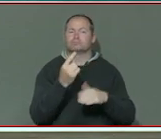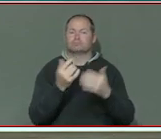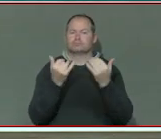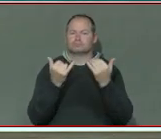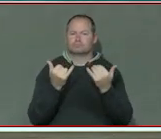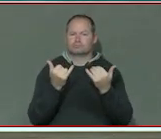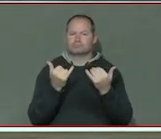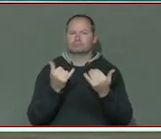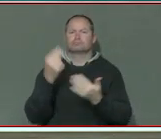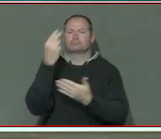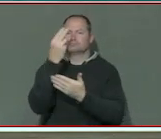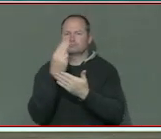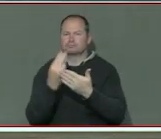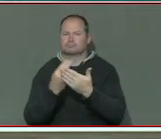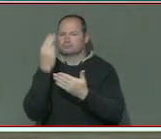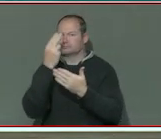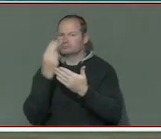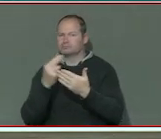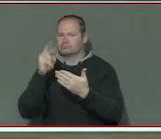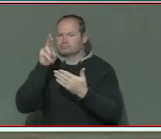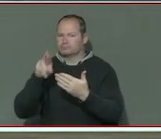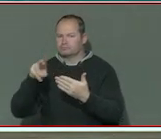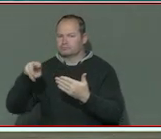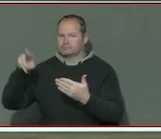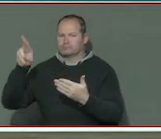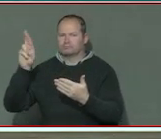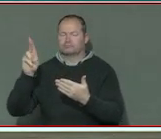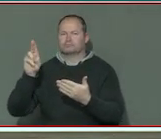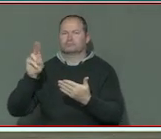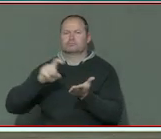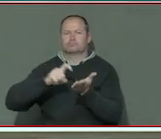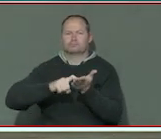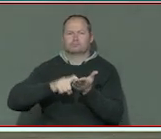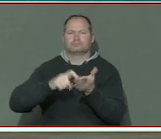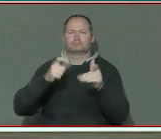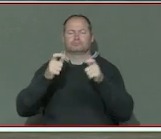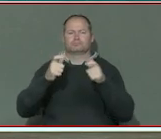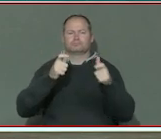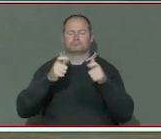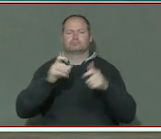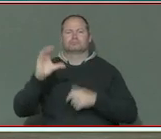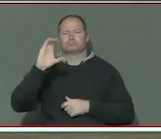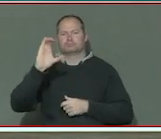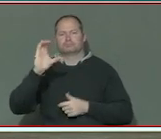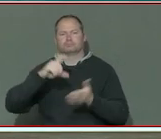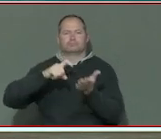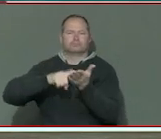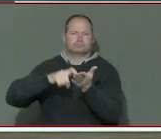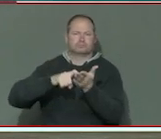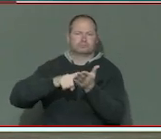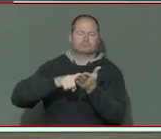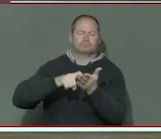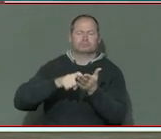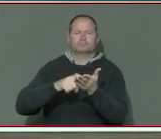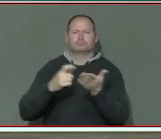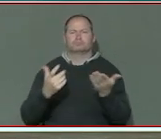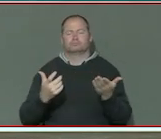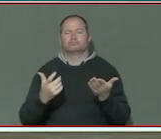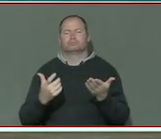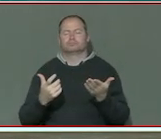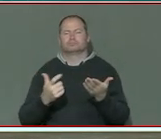debtors control and the correct creditors control and the correct debtors list and the correct creditors